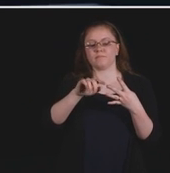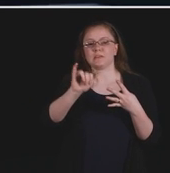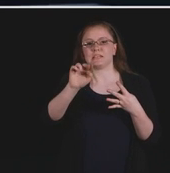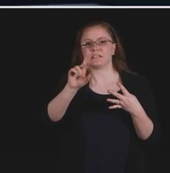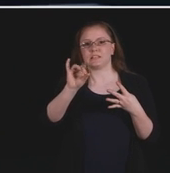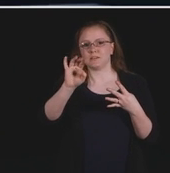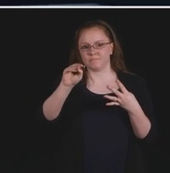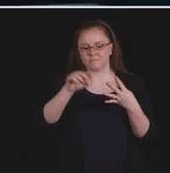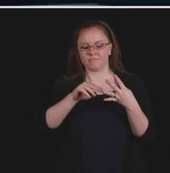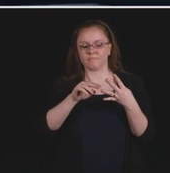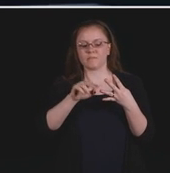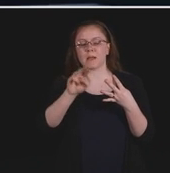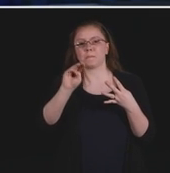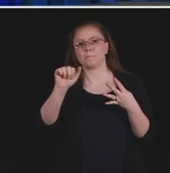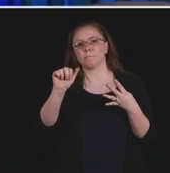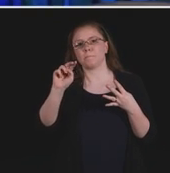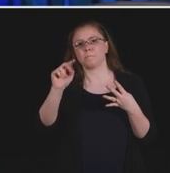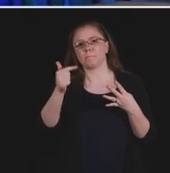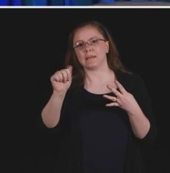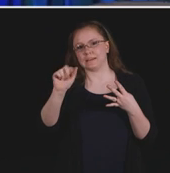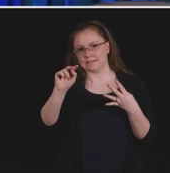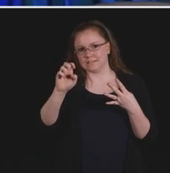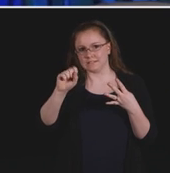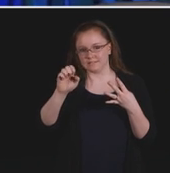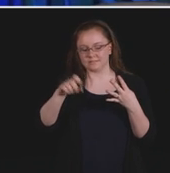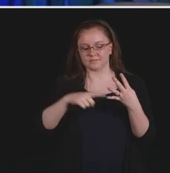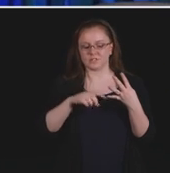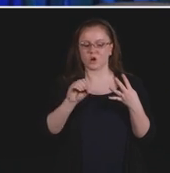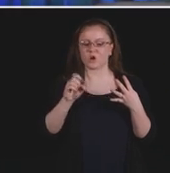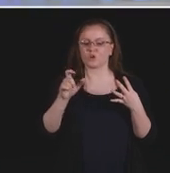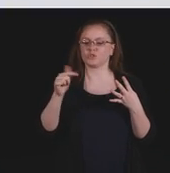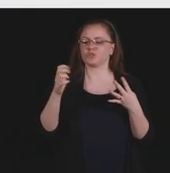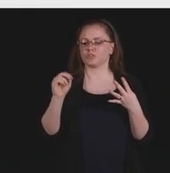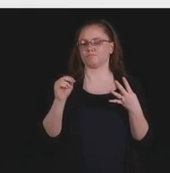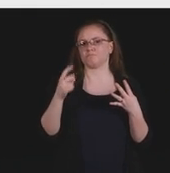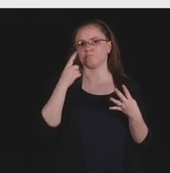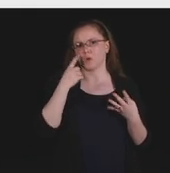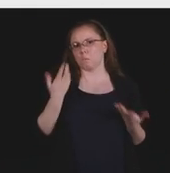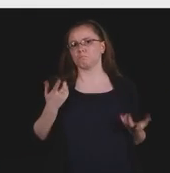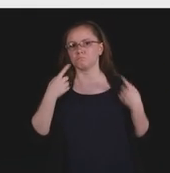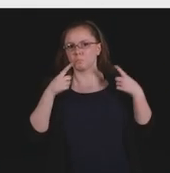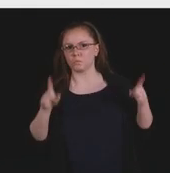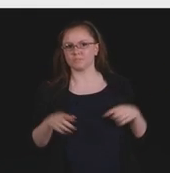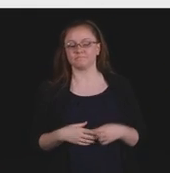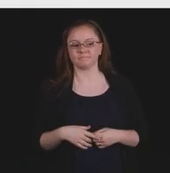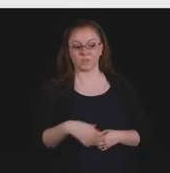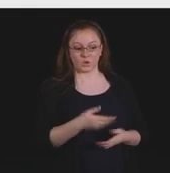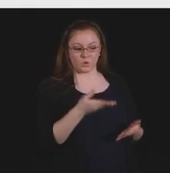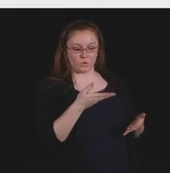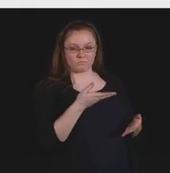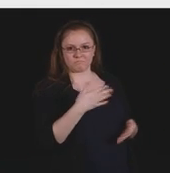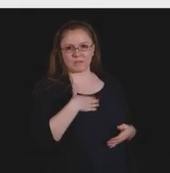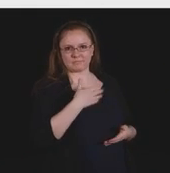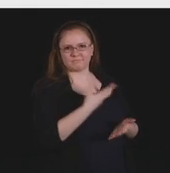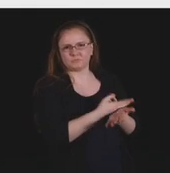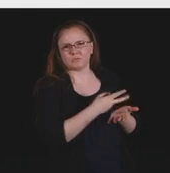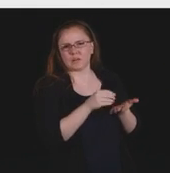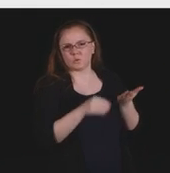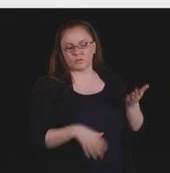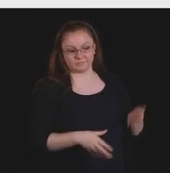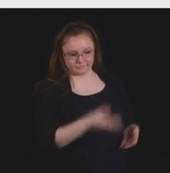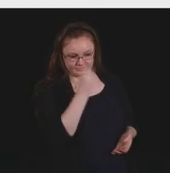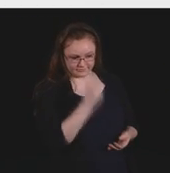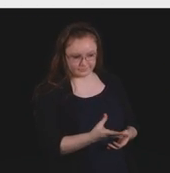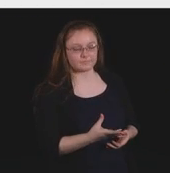I thought that will do the trick. So I asked my graduate student to mix three chemicals, yttrium oxide,